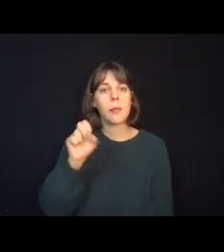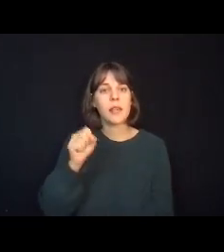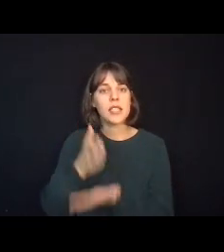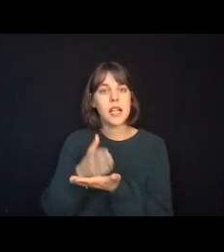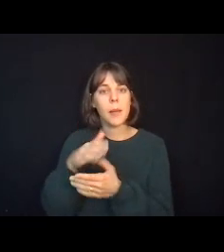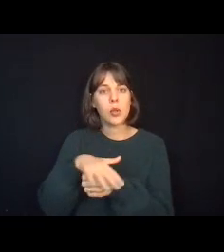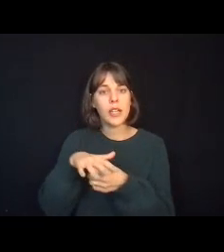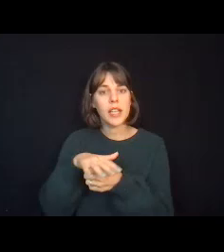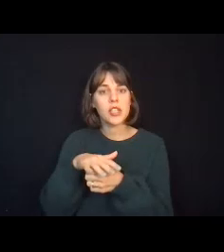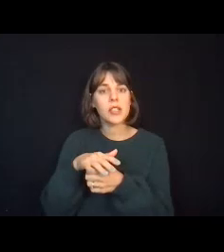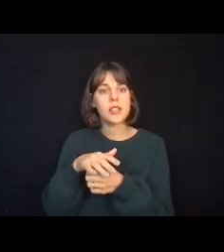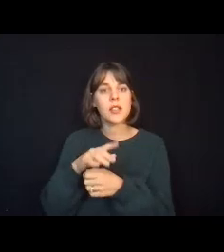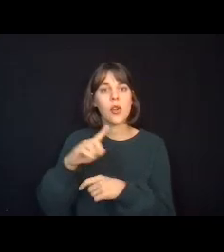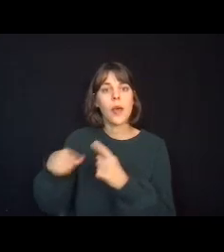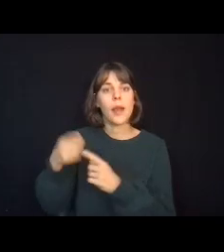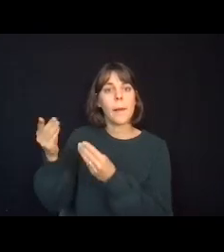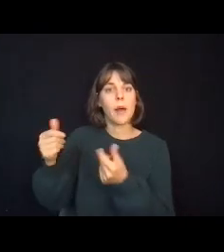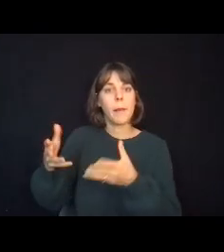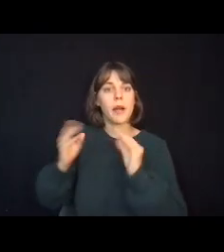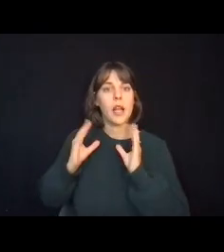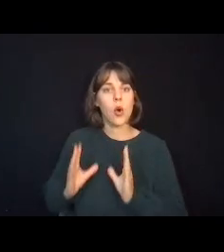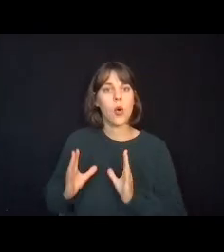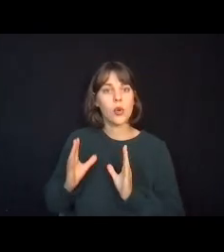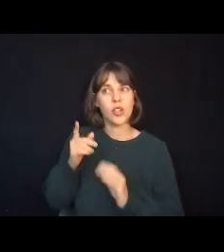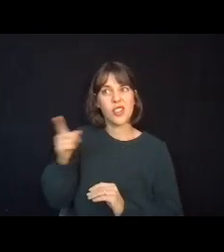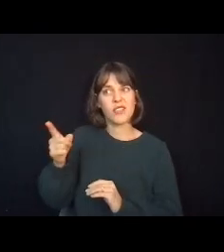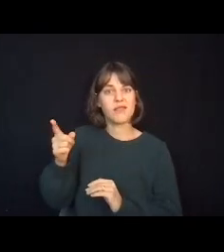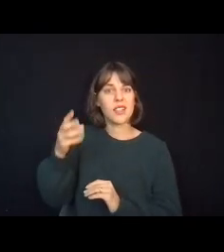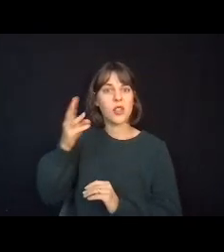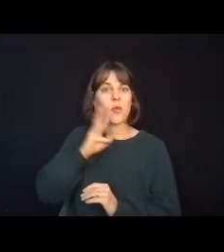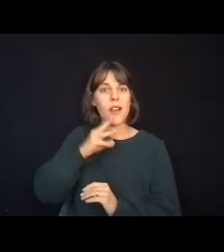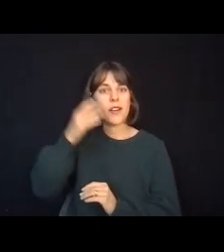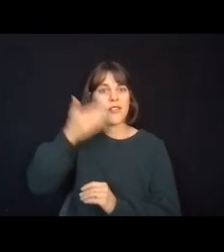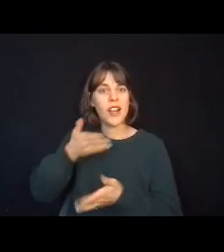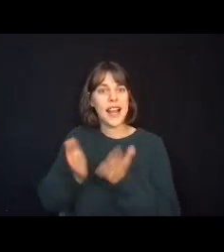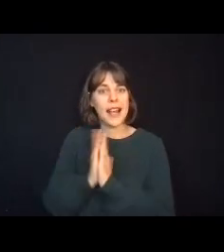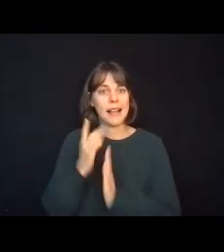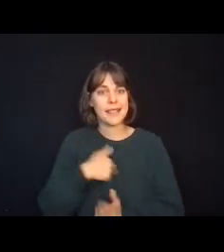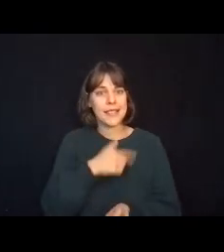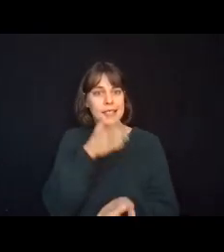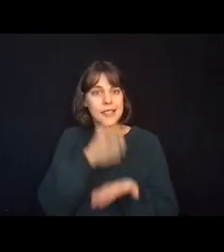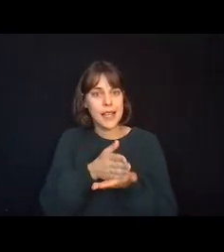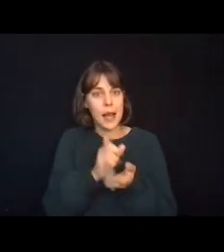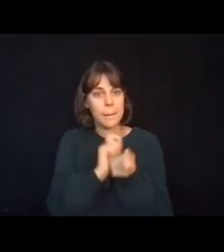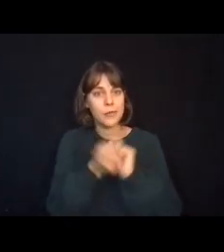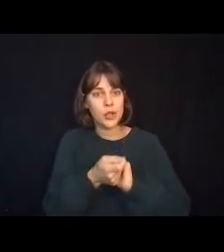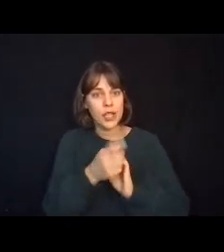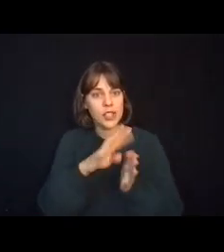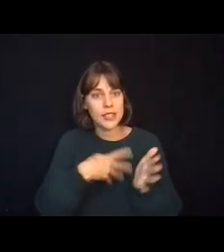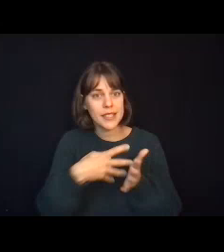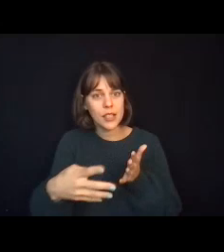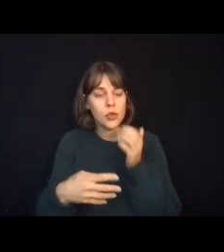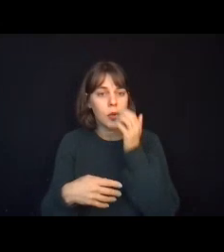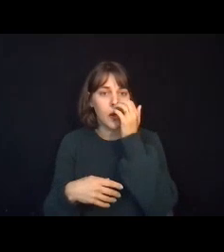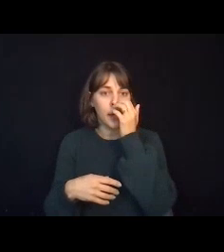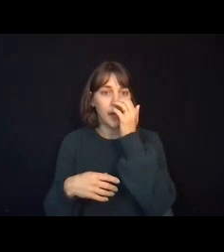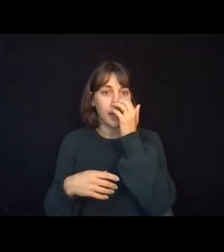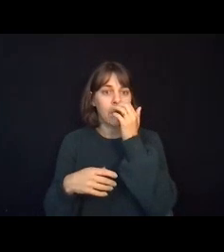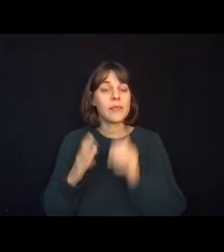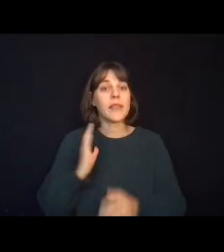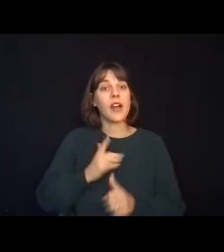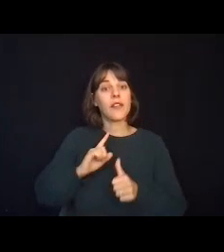of the property owner at the waterfront. Our initial plan was to relocate the stops that